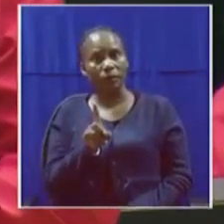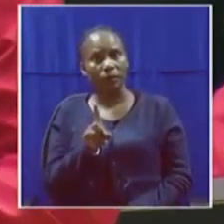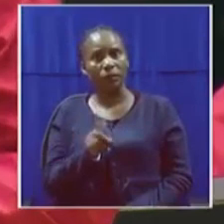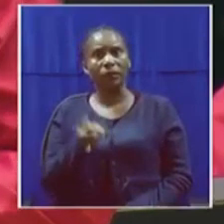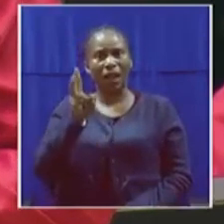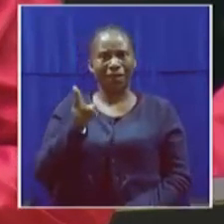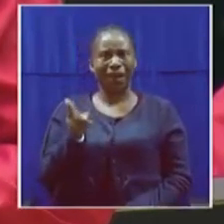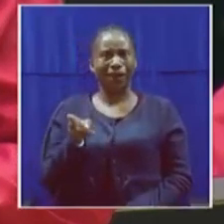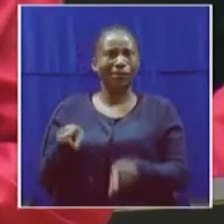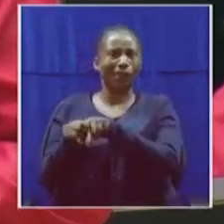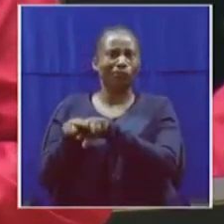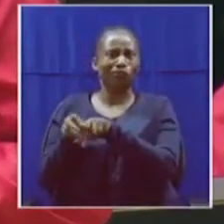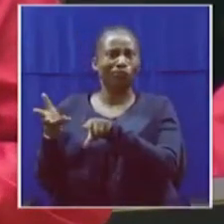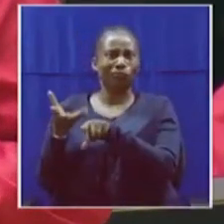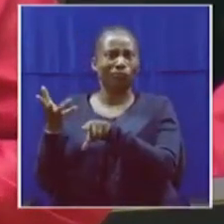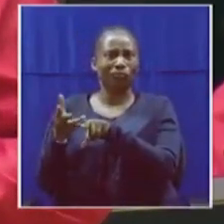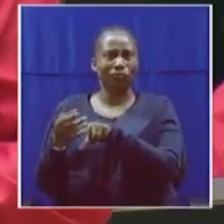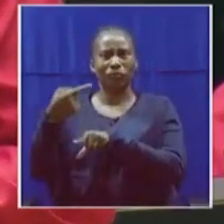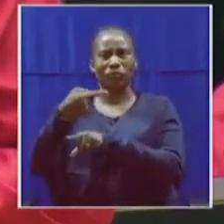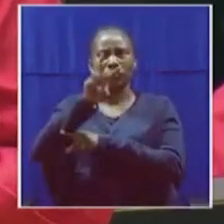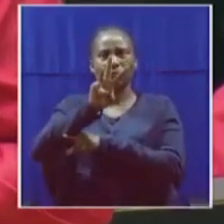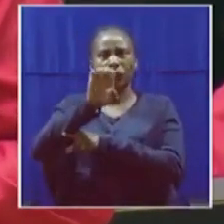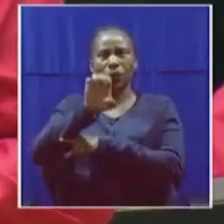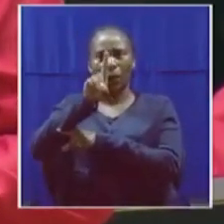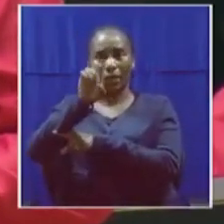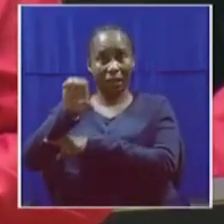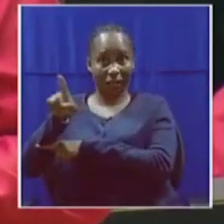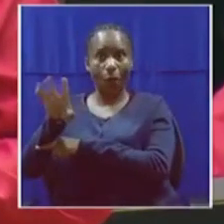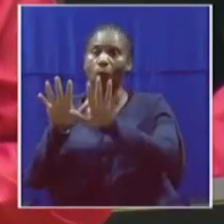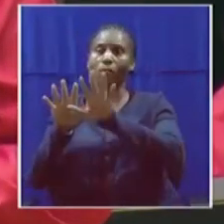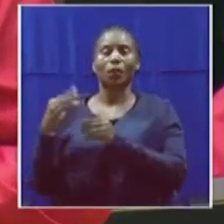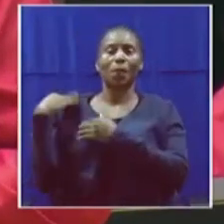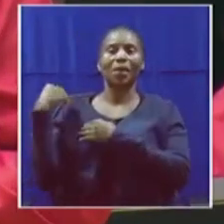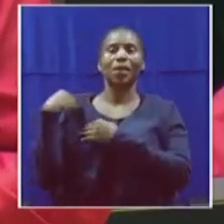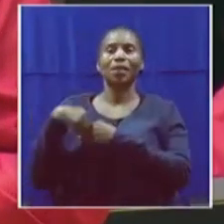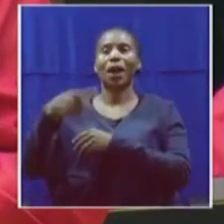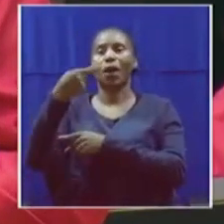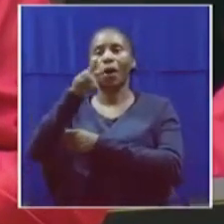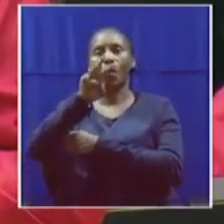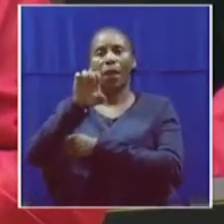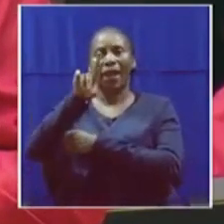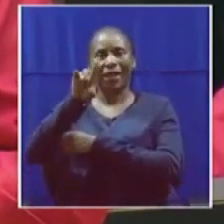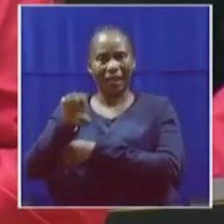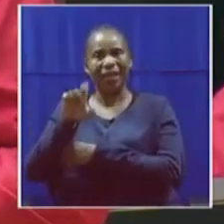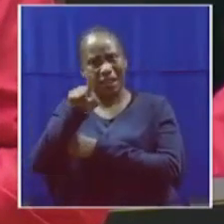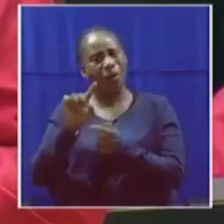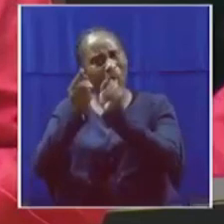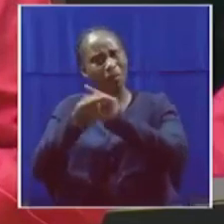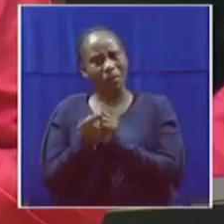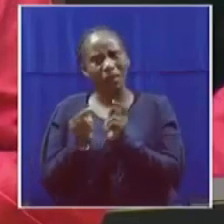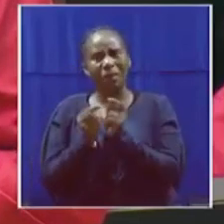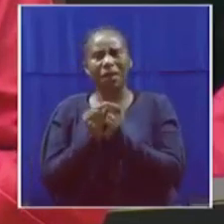like Gwede, Minister Gwede, being a puppet of